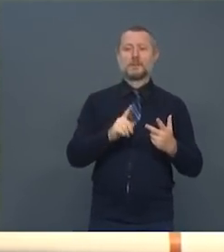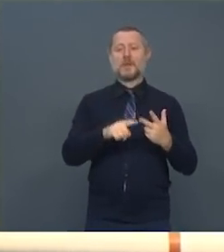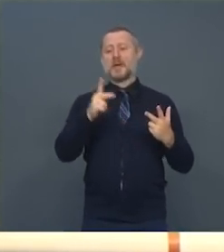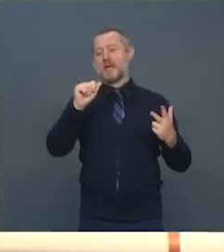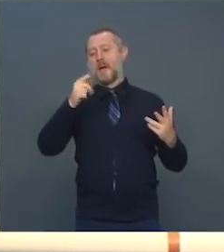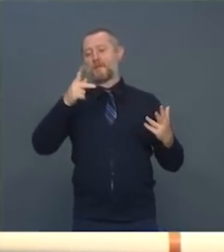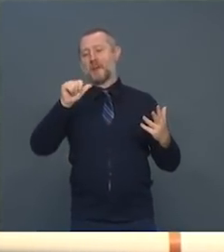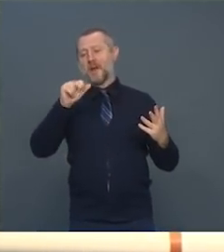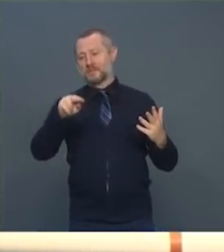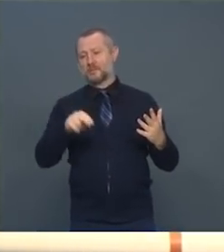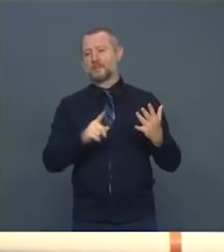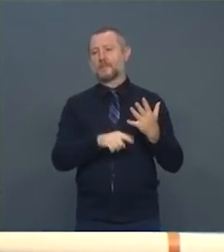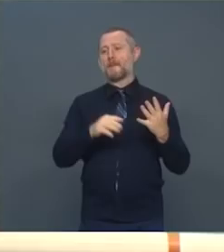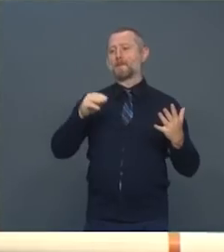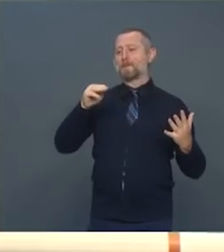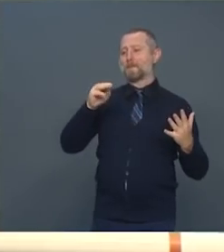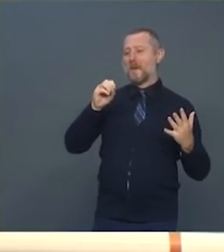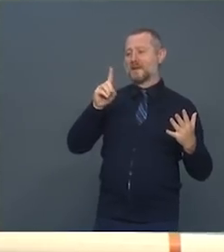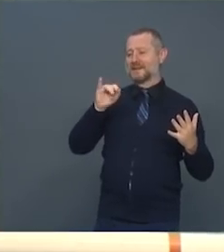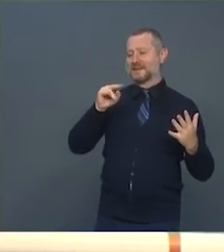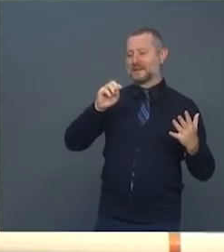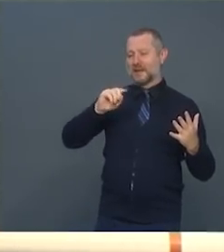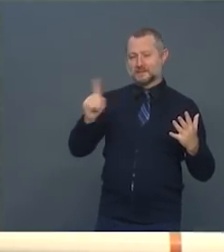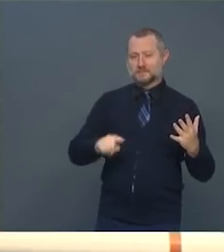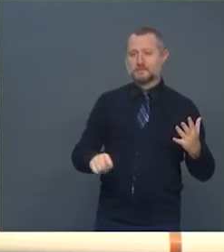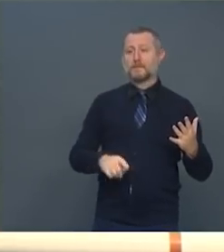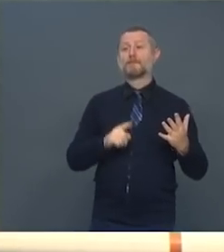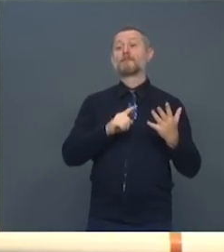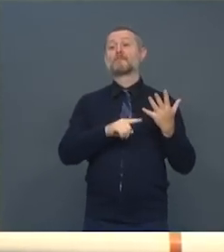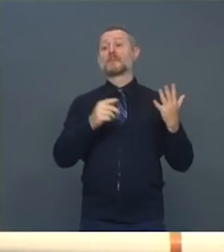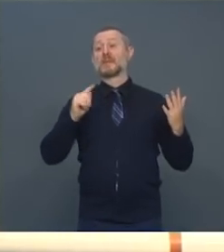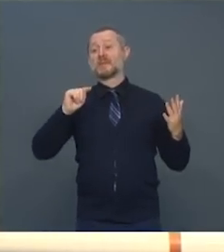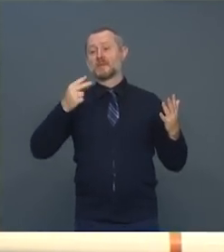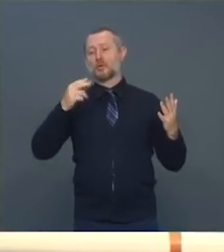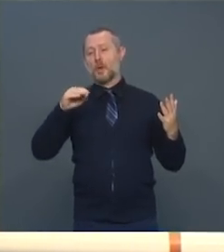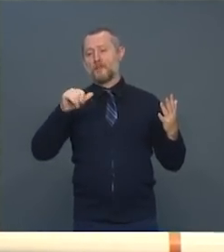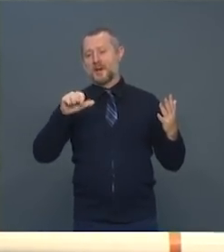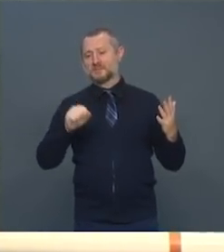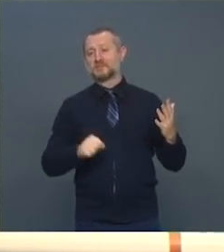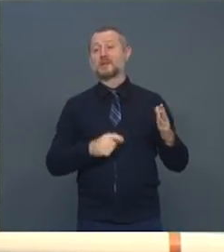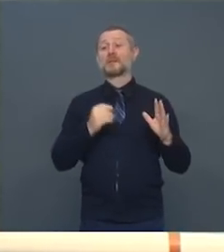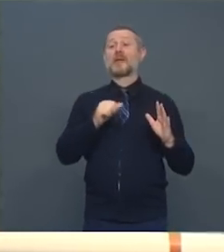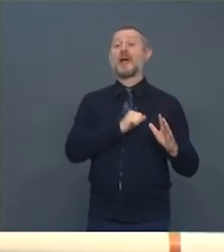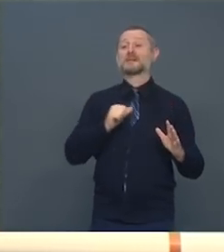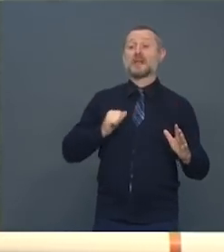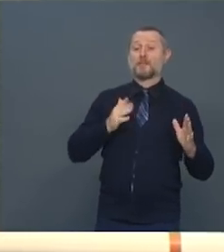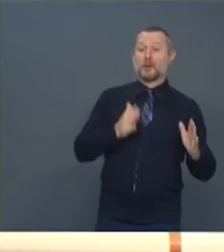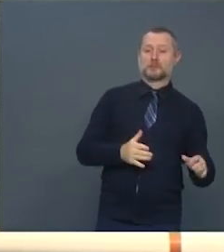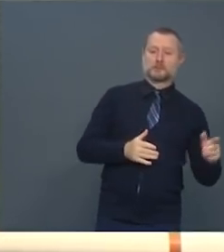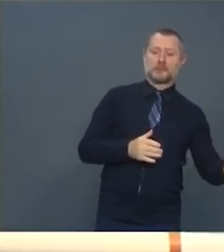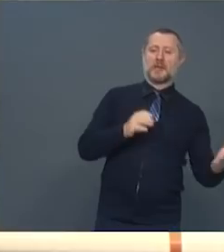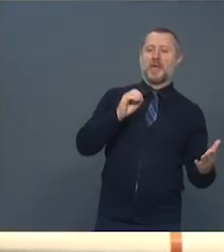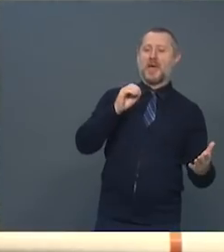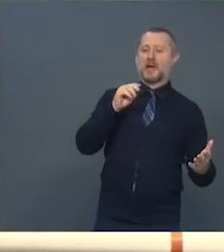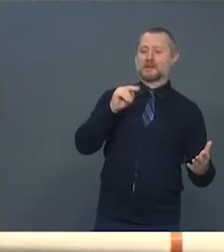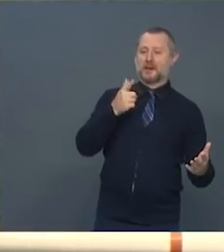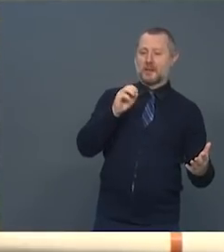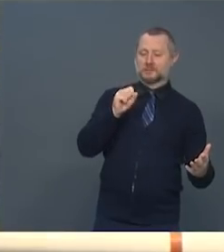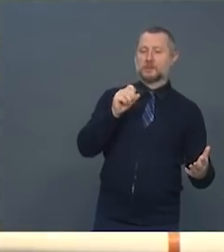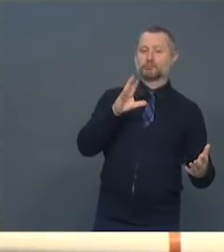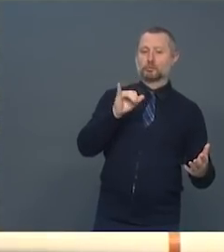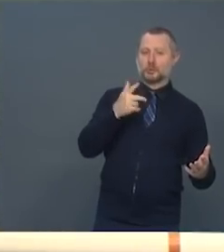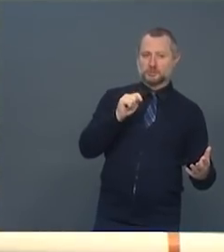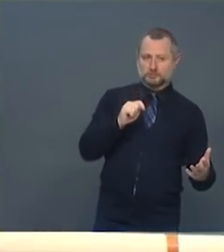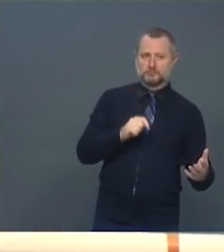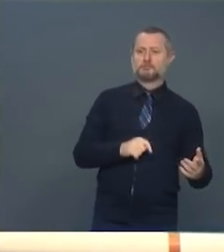Monica Martinez, Senator Kevin Thomas, and Assemblyman Steve Englebright. We also have Kelly